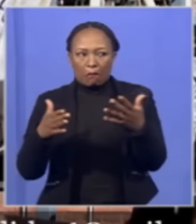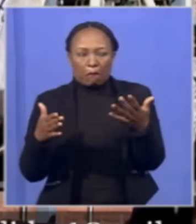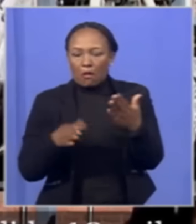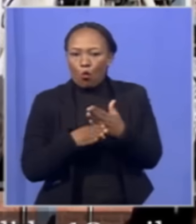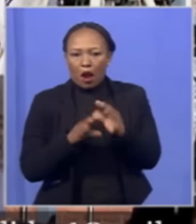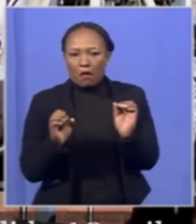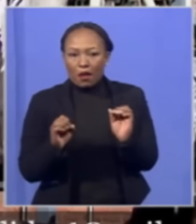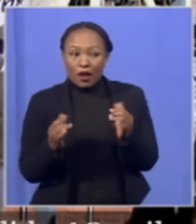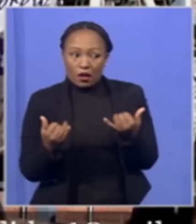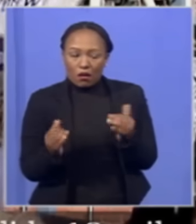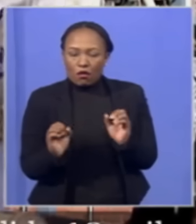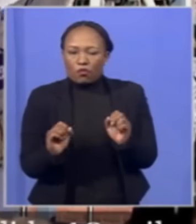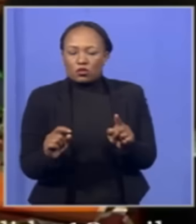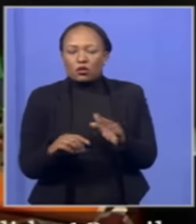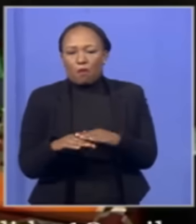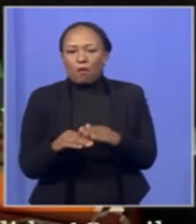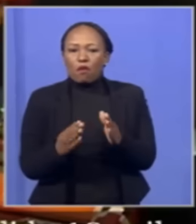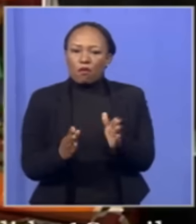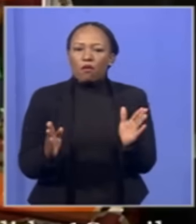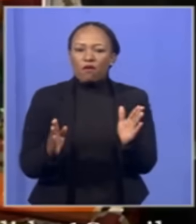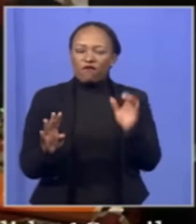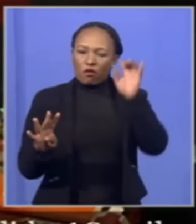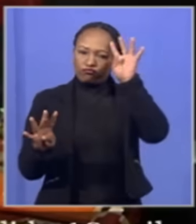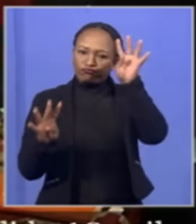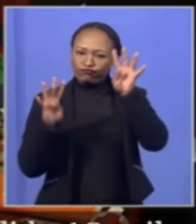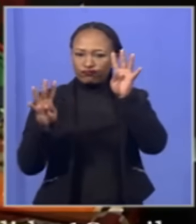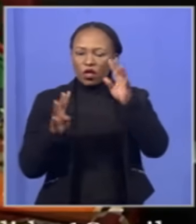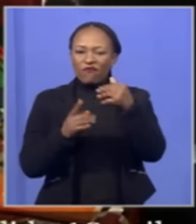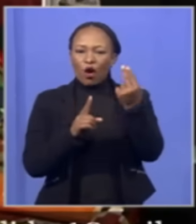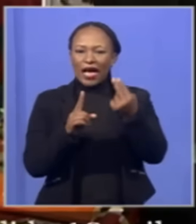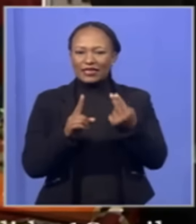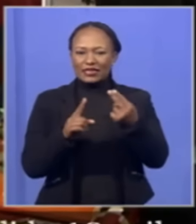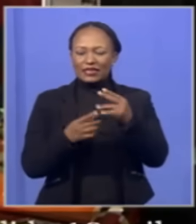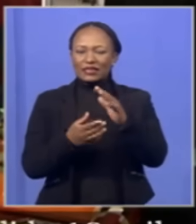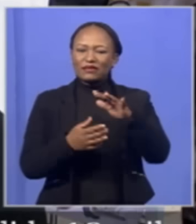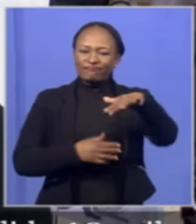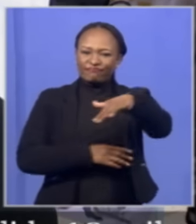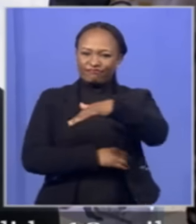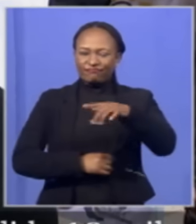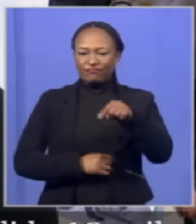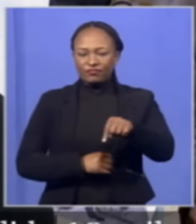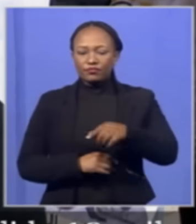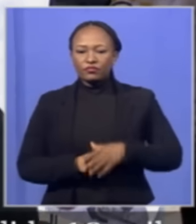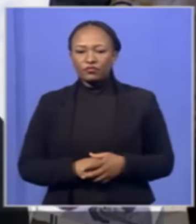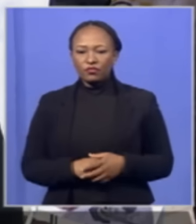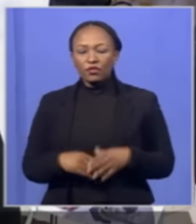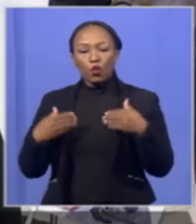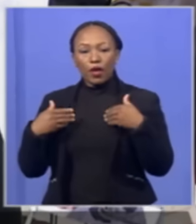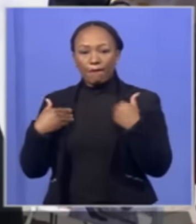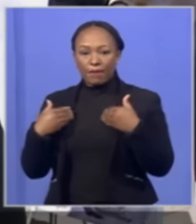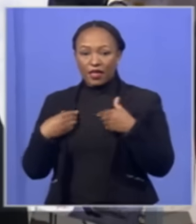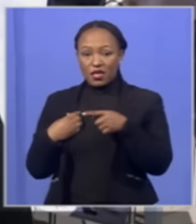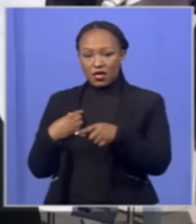opportunities tse tlong go bulega for the creative sector themselves. Re thabila holo ha Makhufe e khutlile ke a tshepa